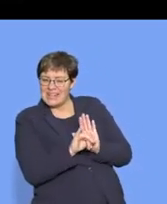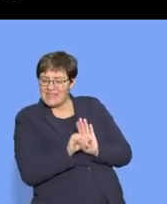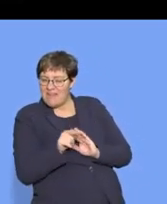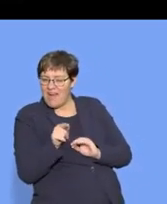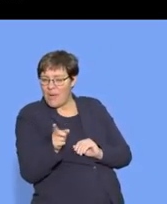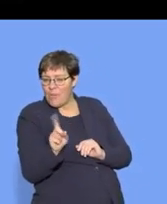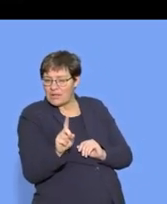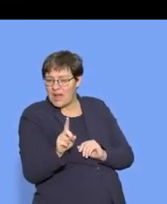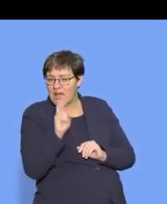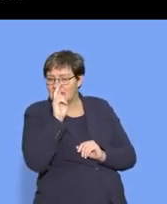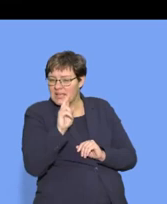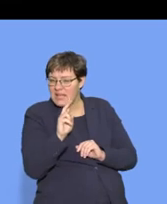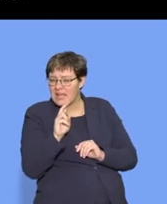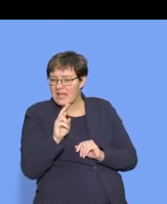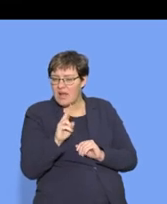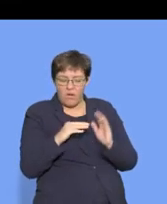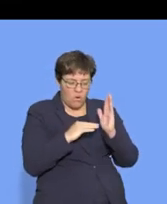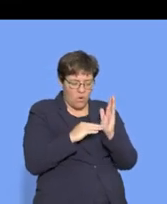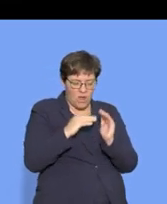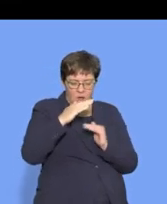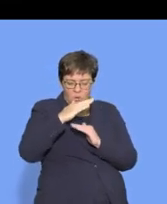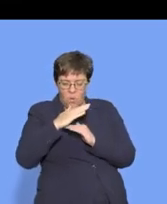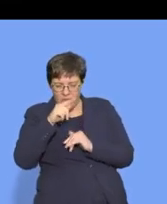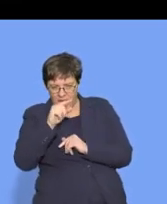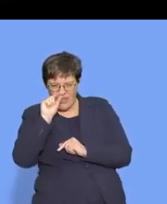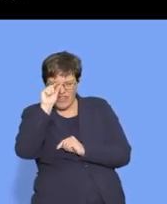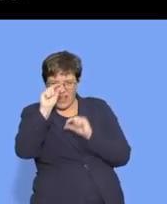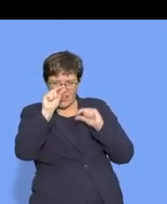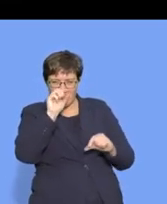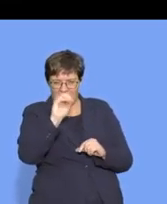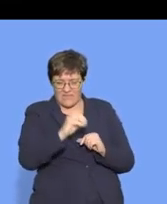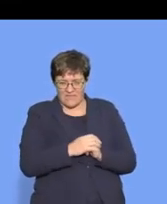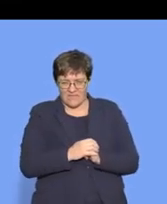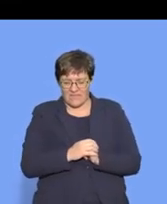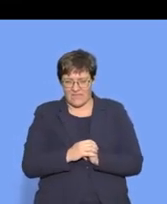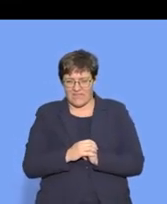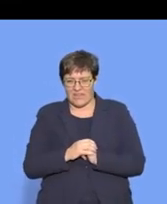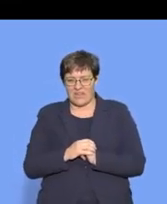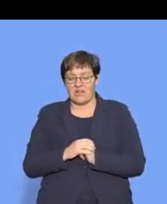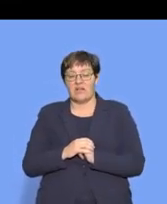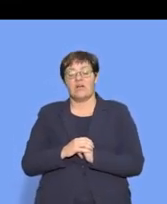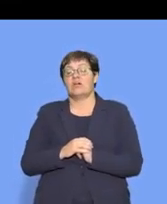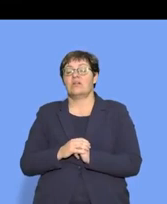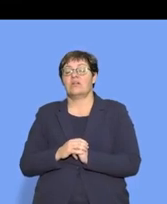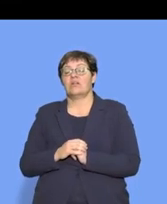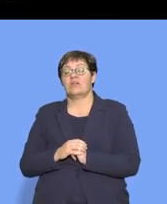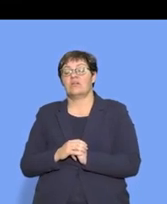of cells they are? We look for the thickened corners. So at the top of